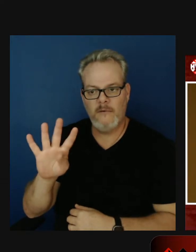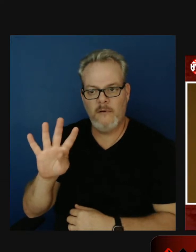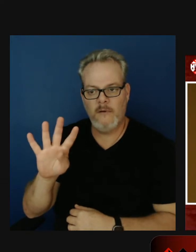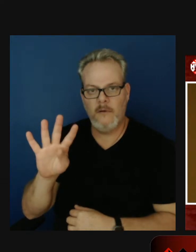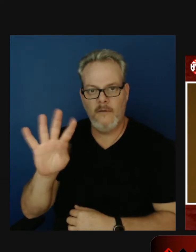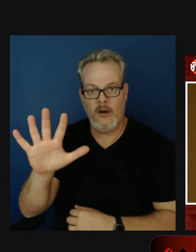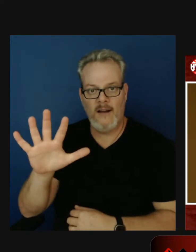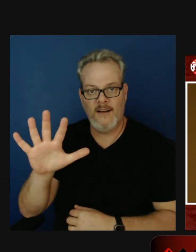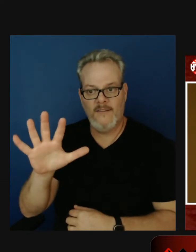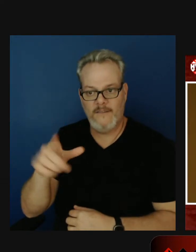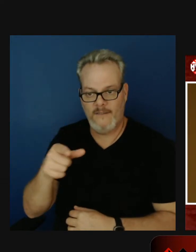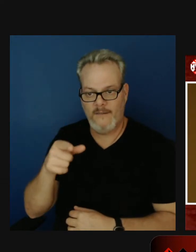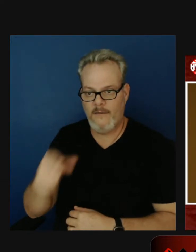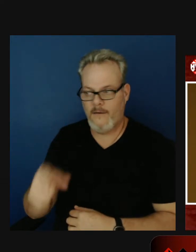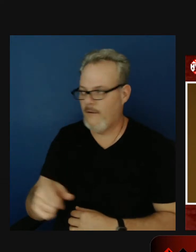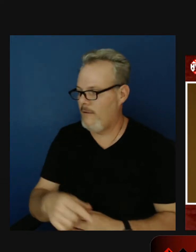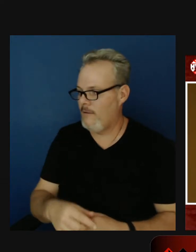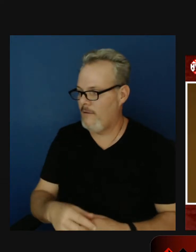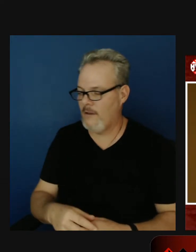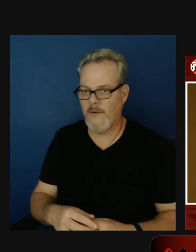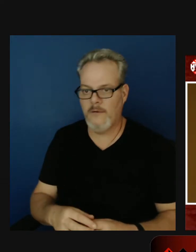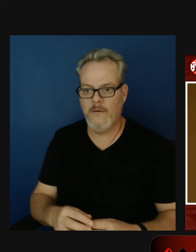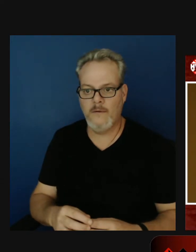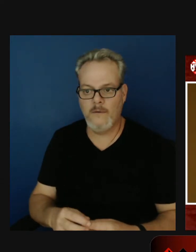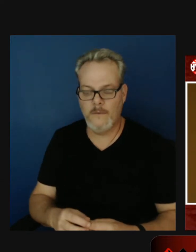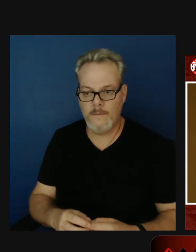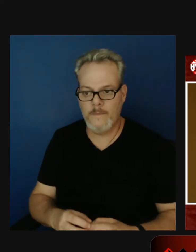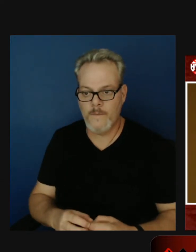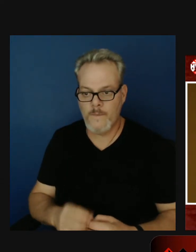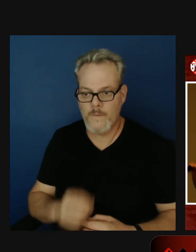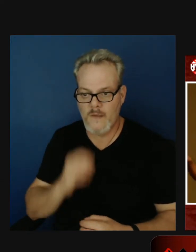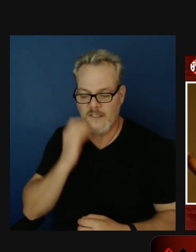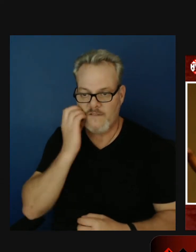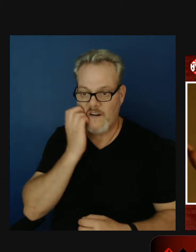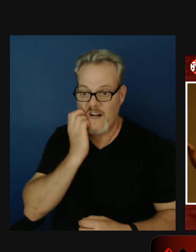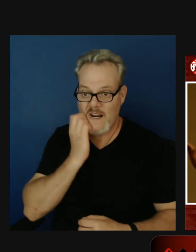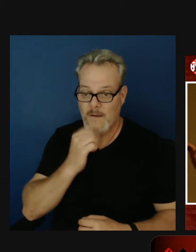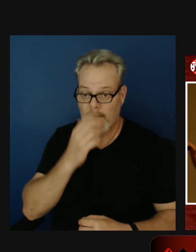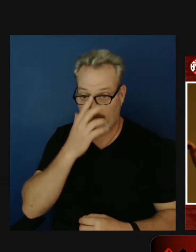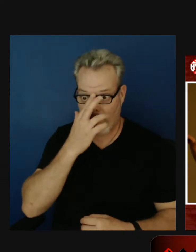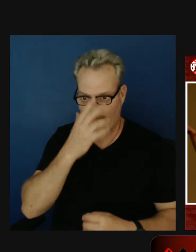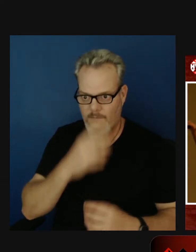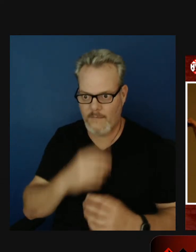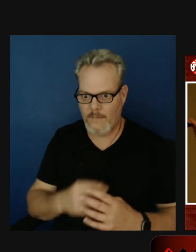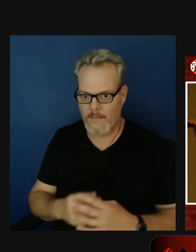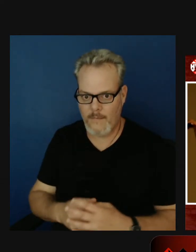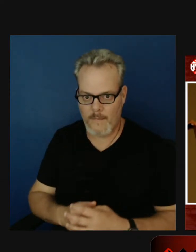So out getting close to the Appalachian mountain chain.